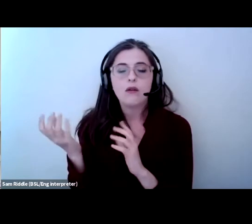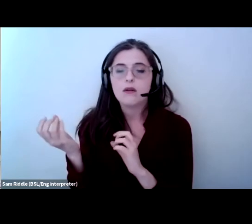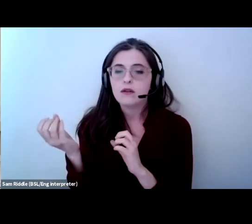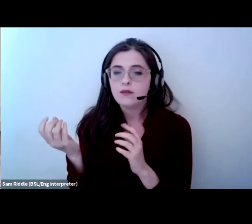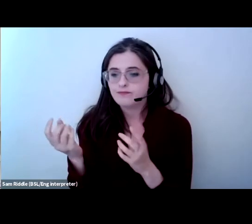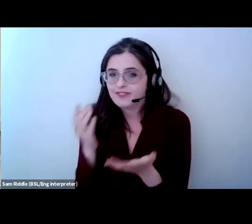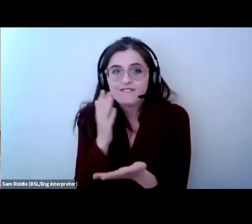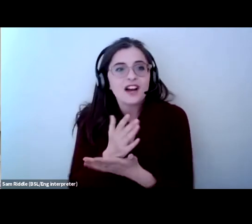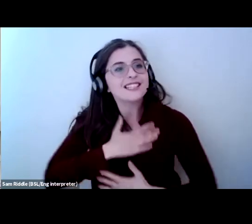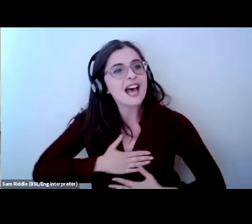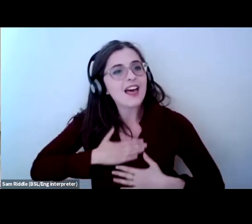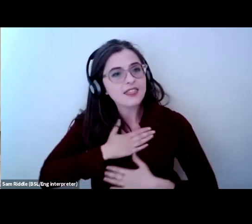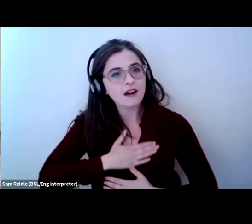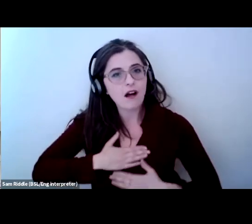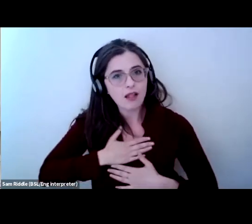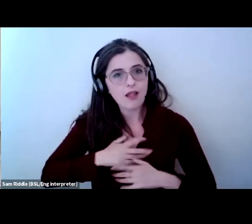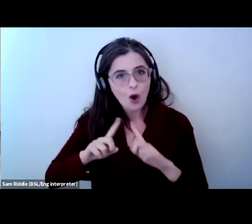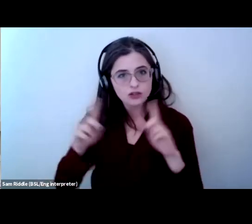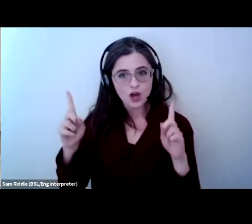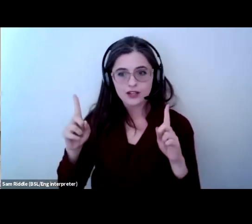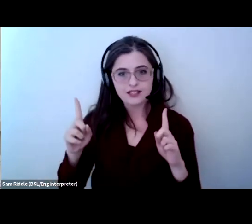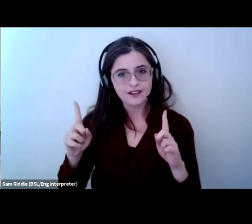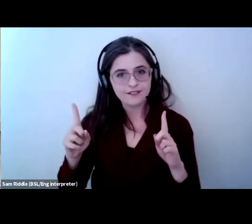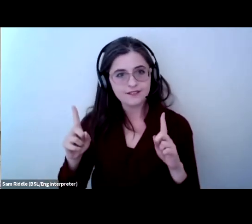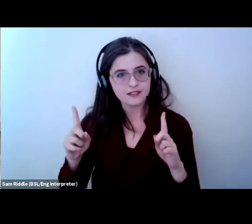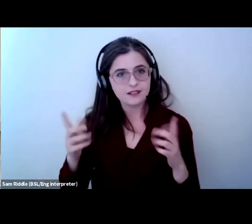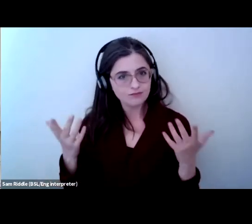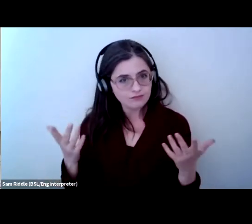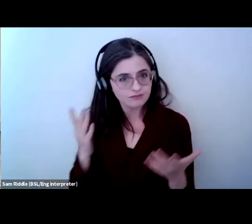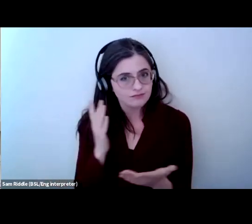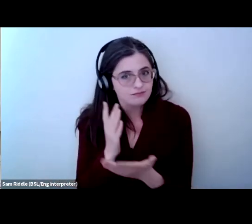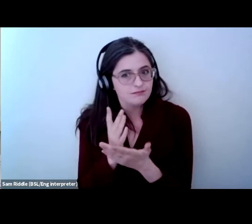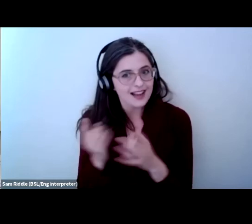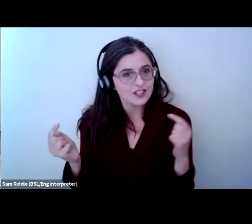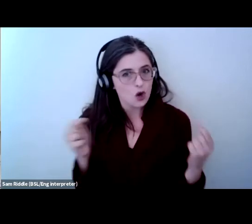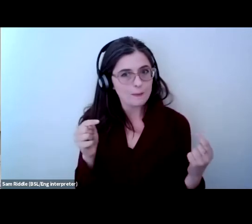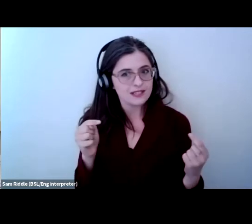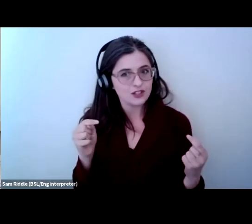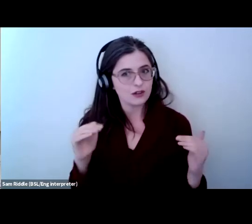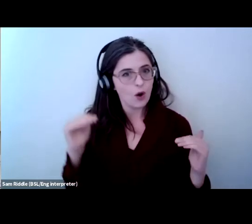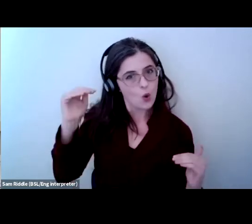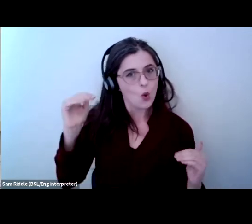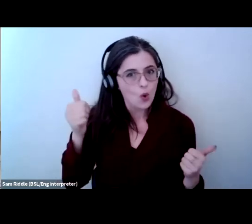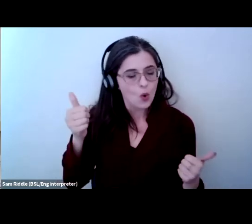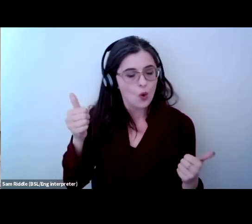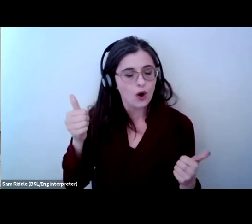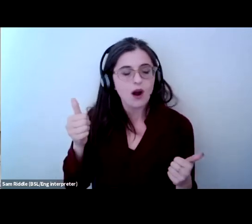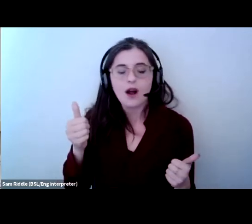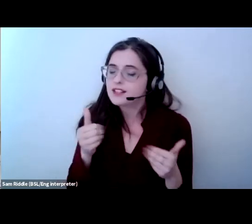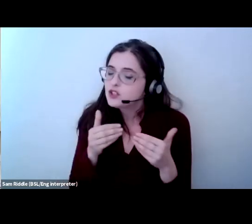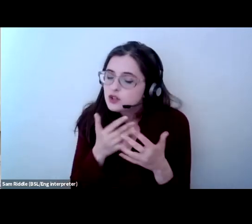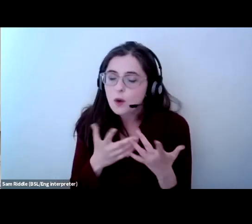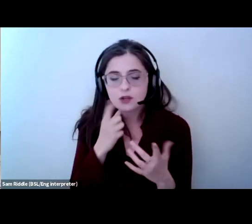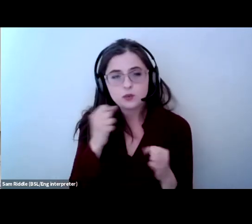we're offering ethical alternatives to these platforms. And I think there's so much we can do with